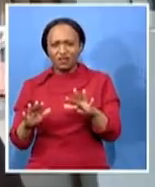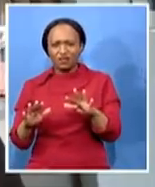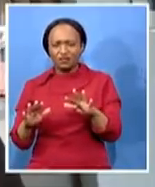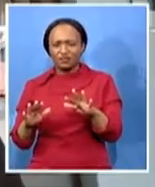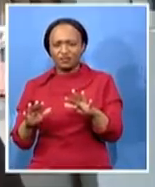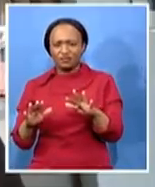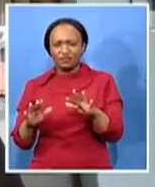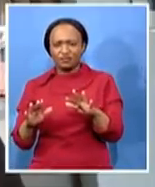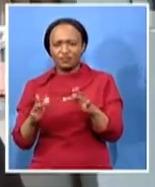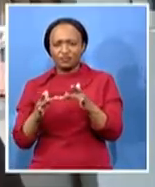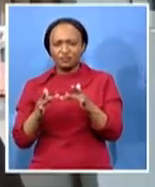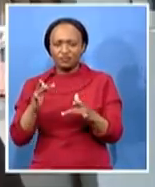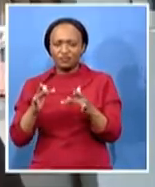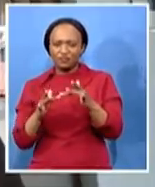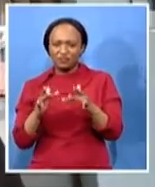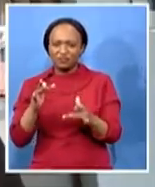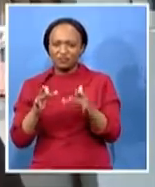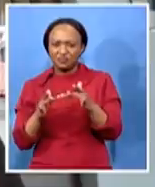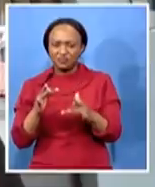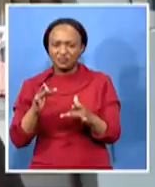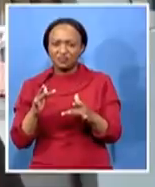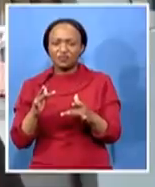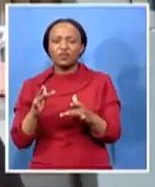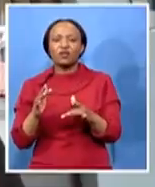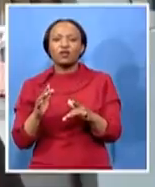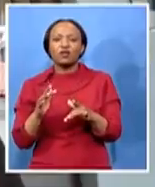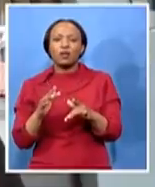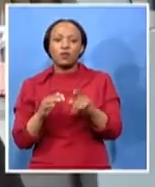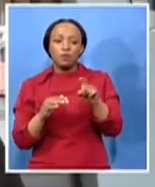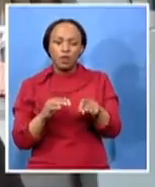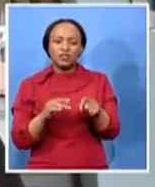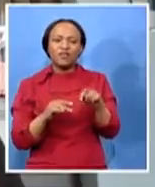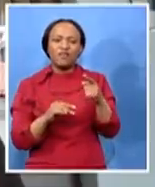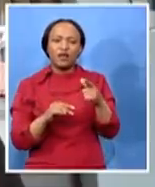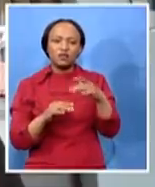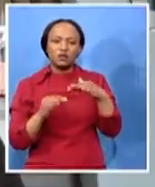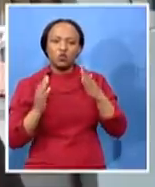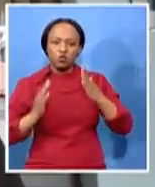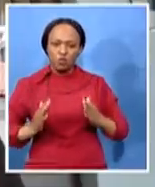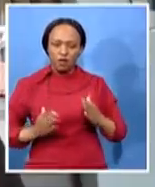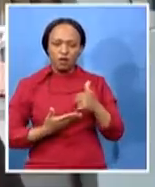But unless you deal with the human factor, the caliber of people next to you, next and around you,